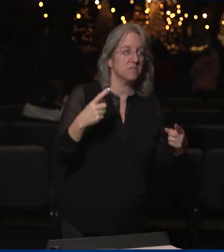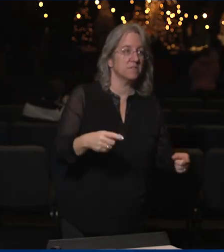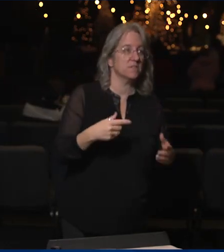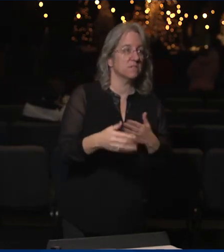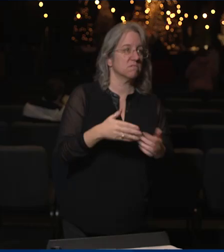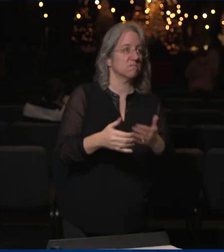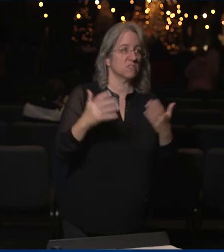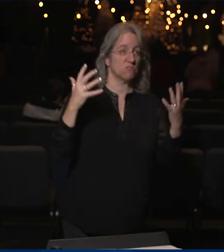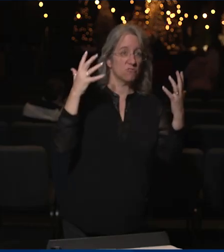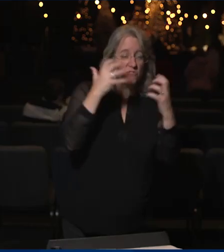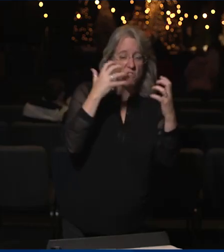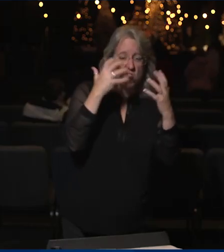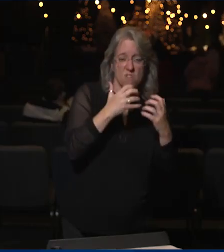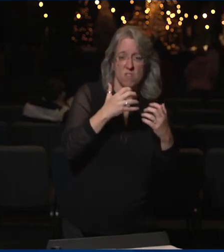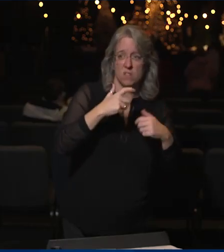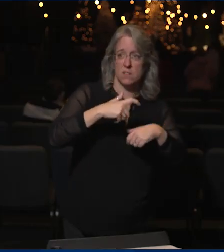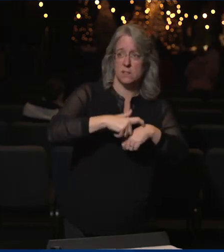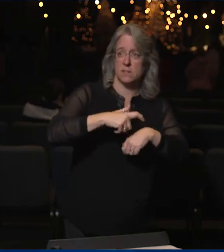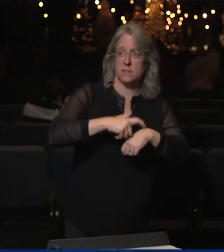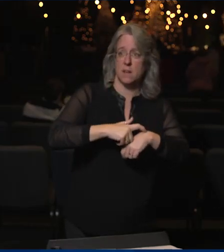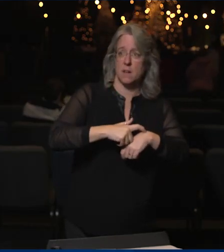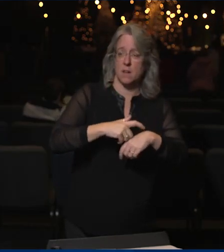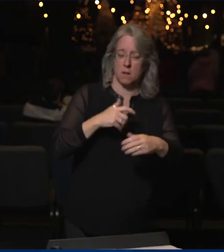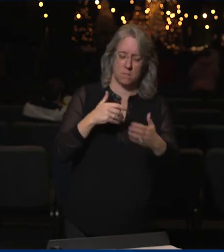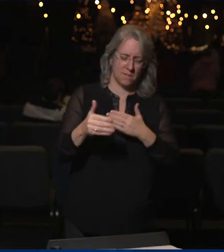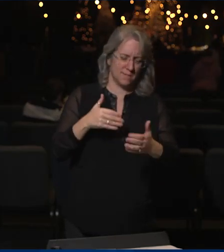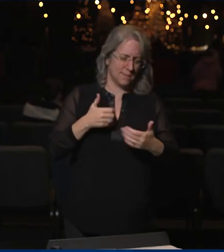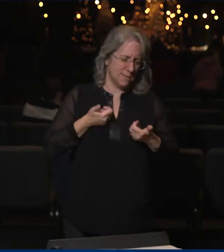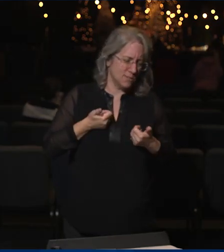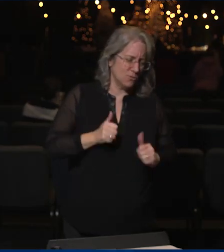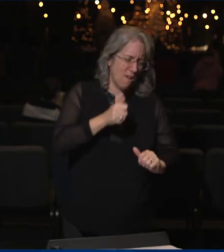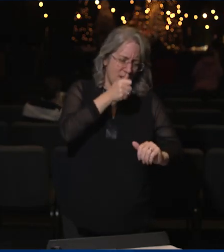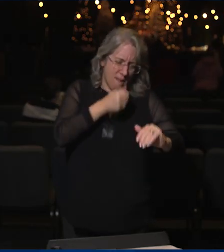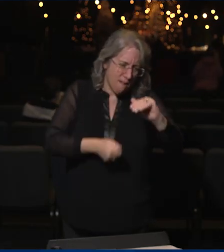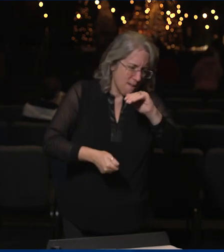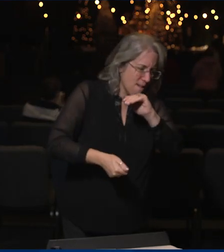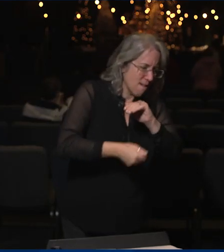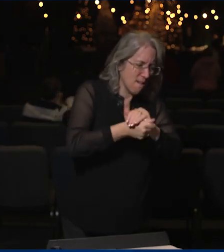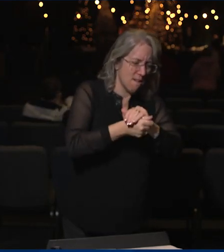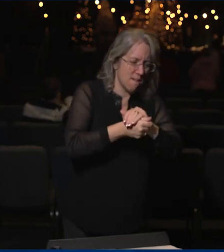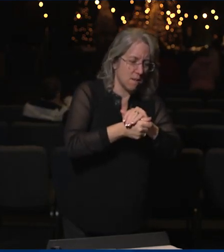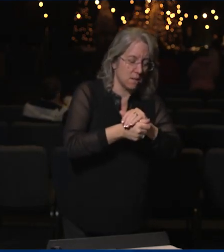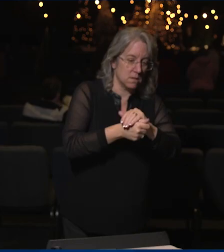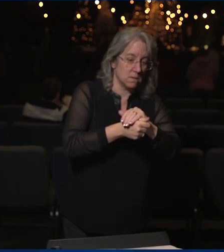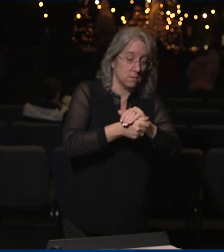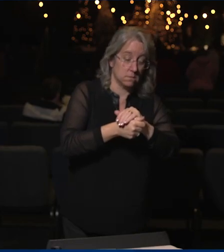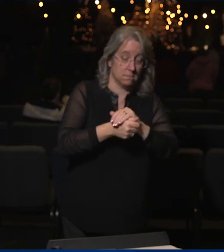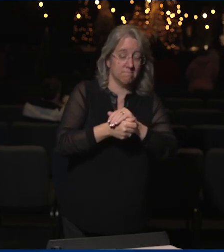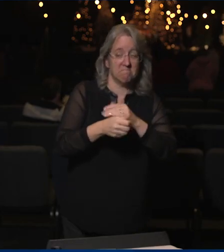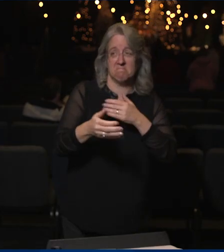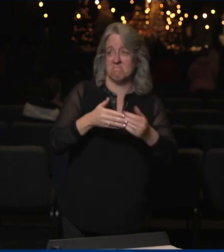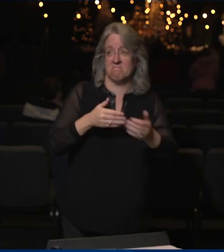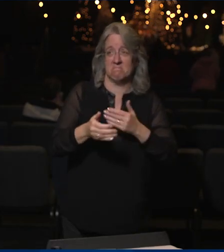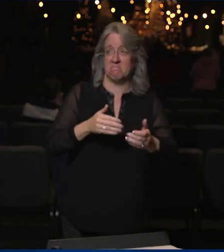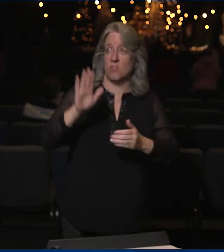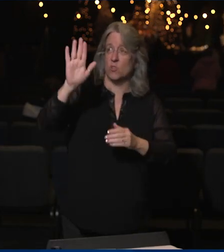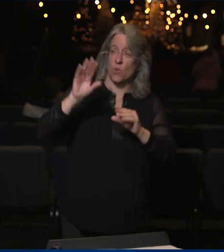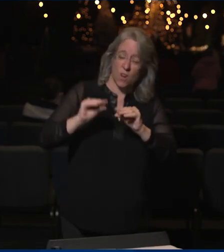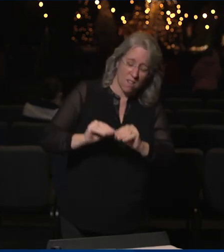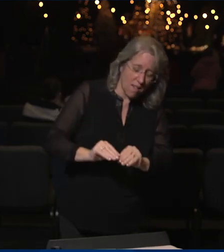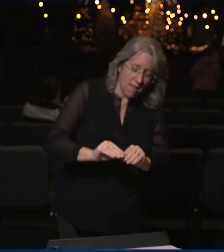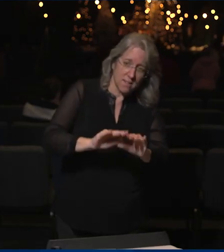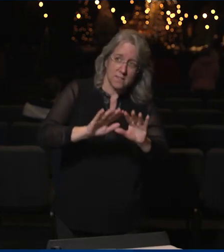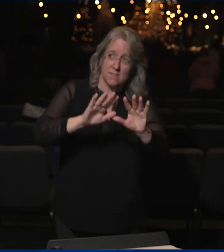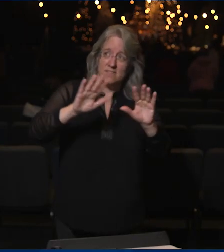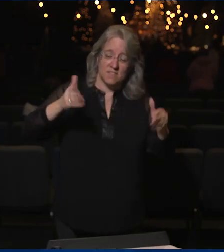the darkest night, though I try to hide, even there light